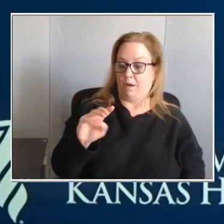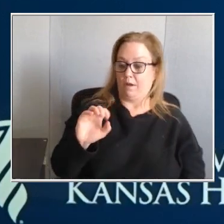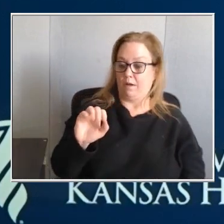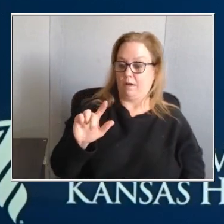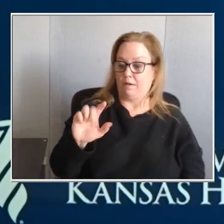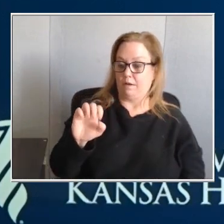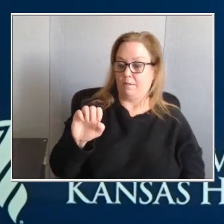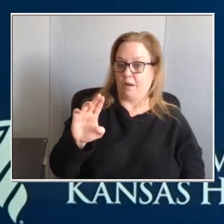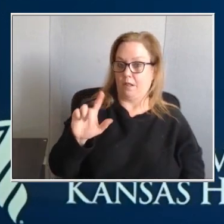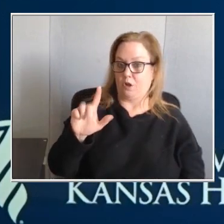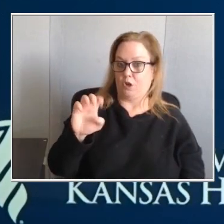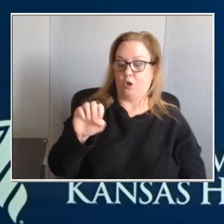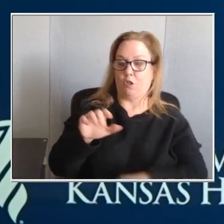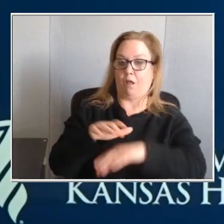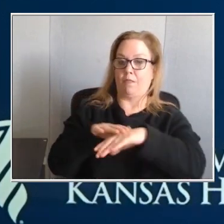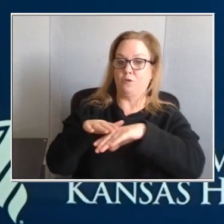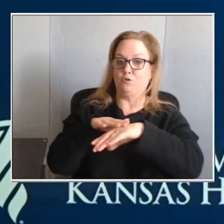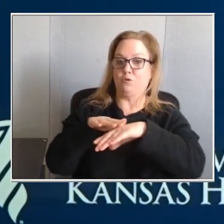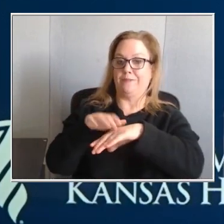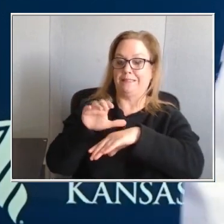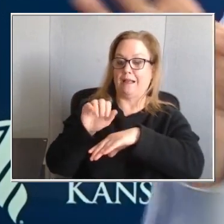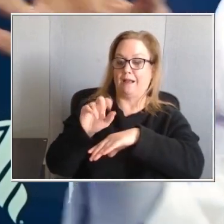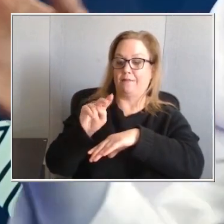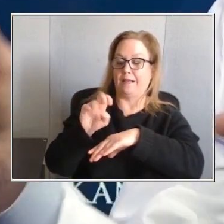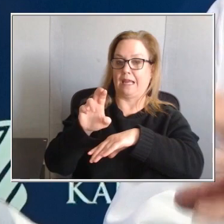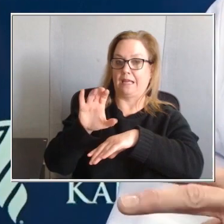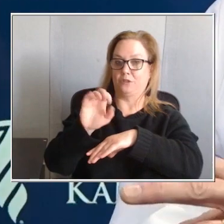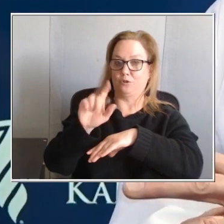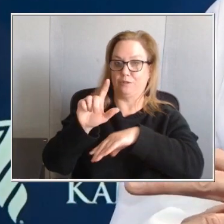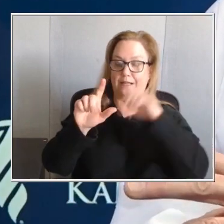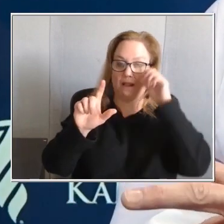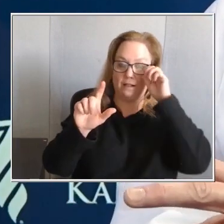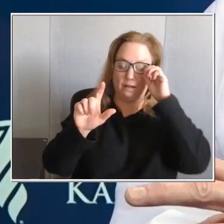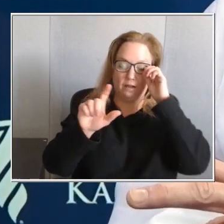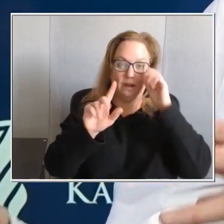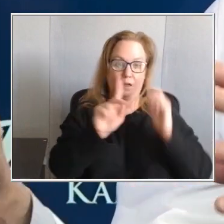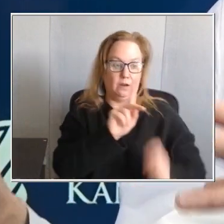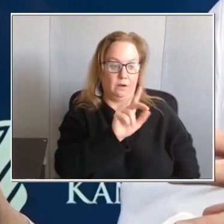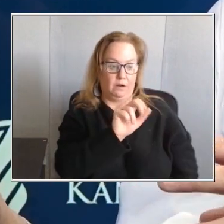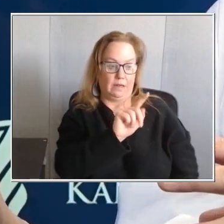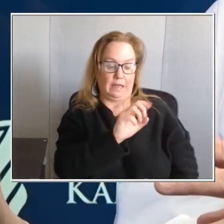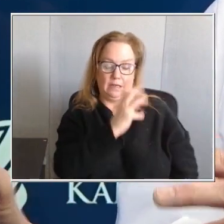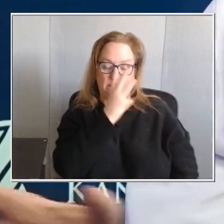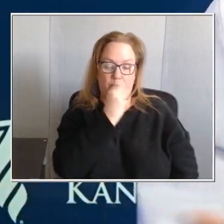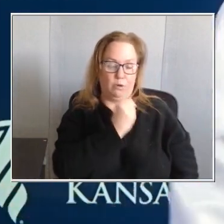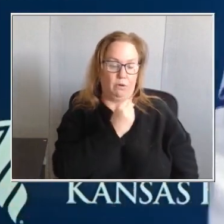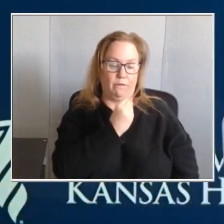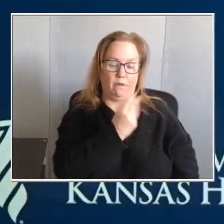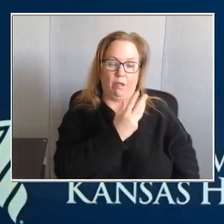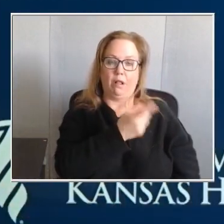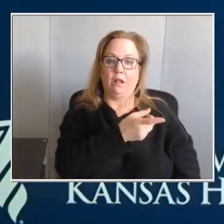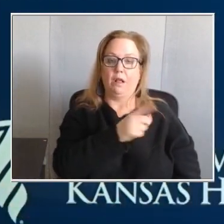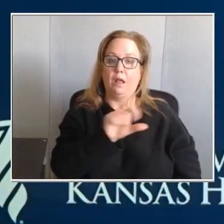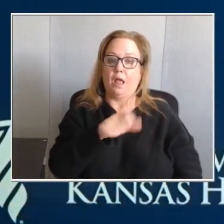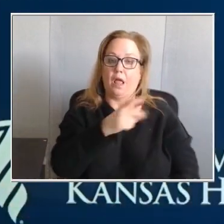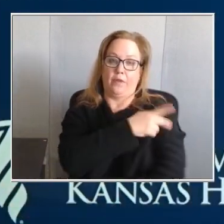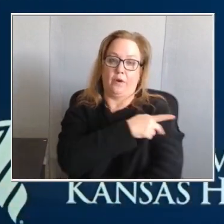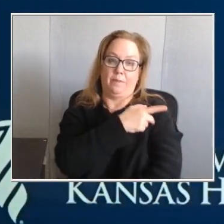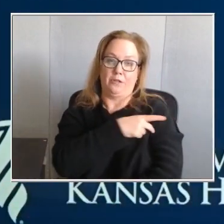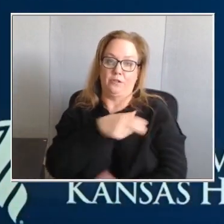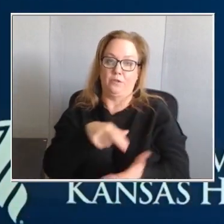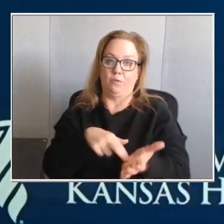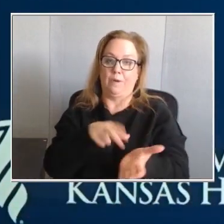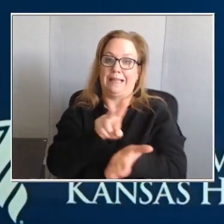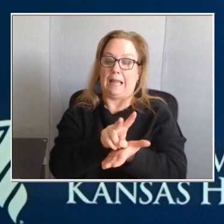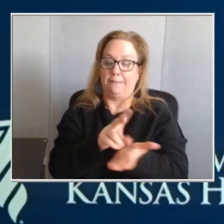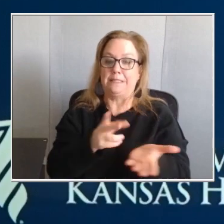molecule on the surface of the cancer cell, where Katie's done beautifully, and many patients have, but other patients have relapsed, and one of the reasons